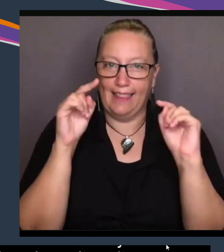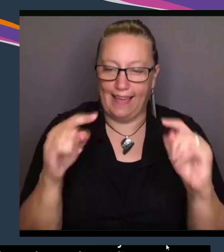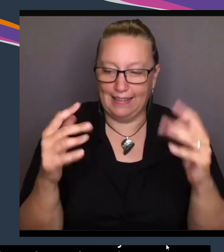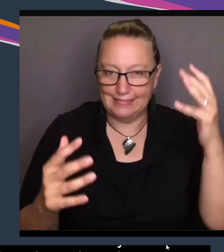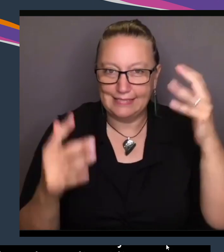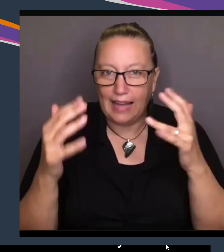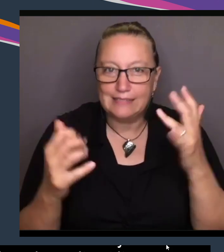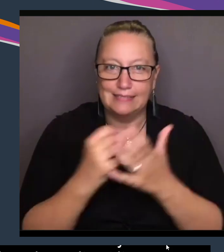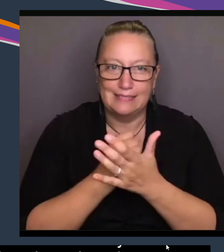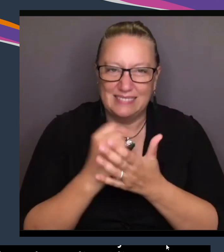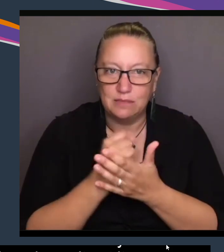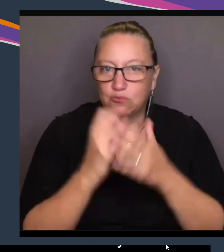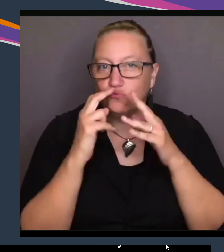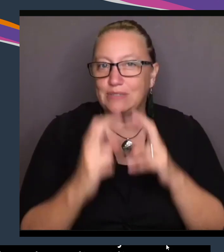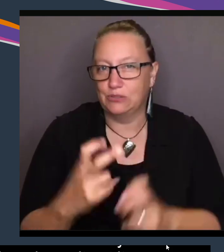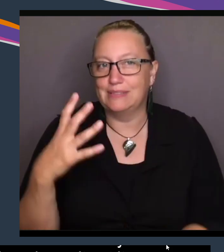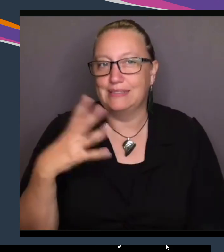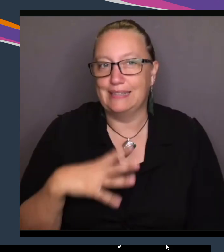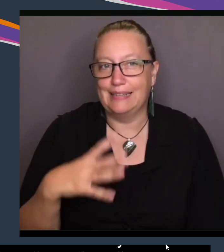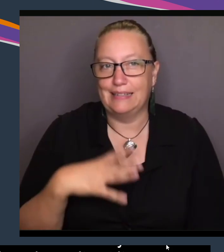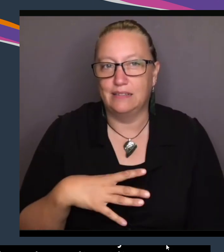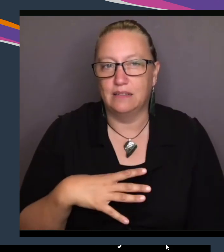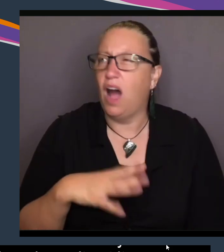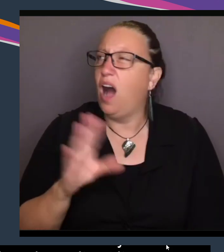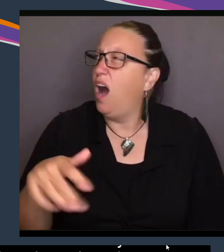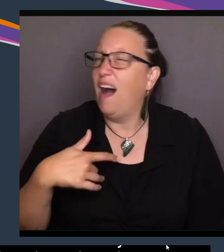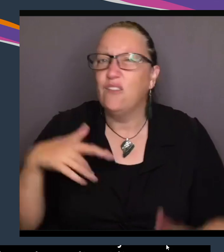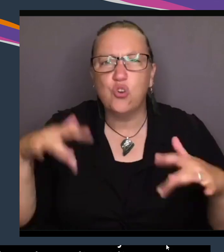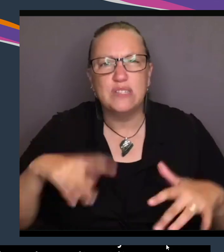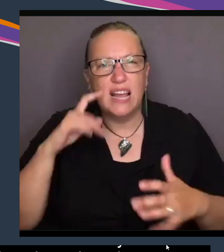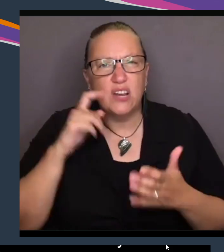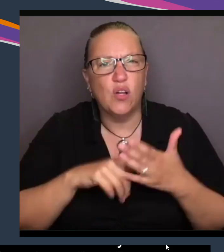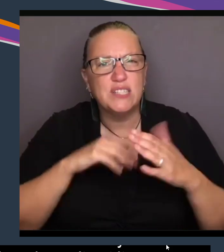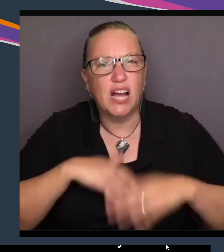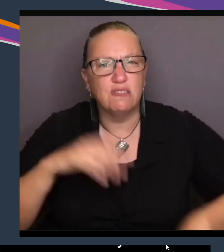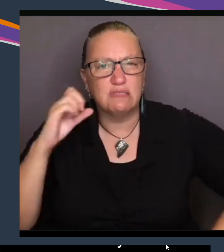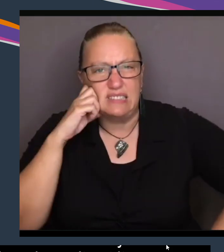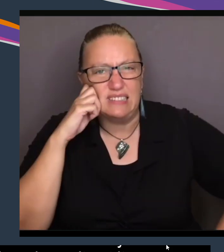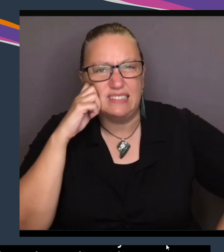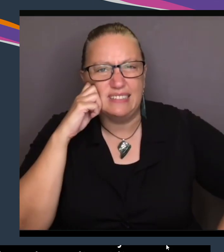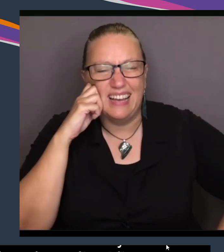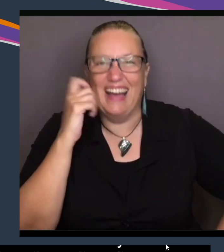So, I haven't done the acknowledgement, have I? Oh,